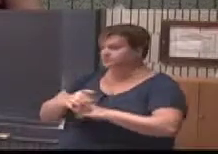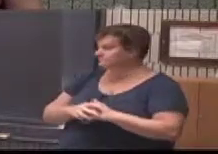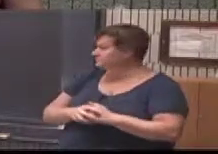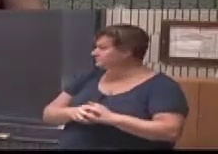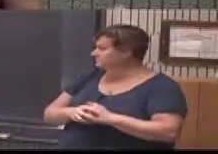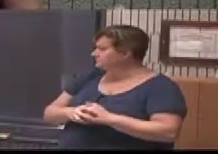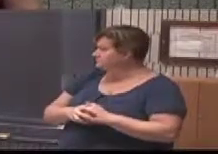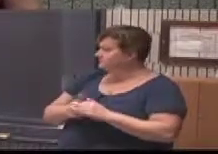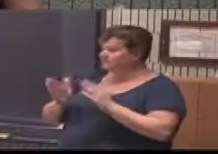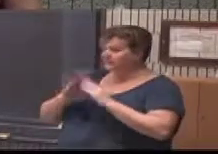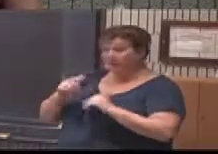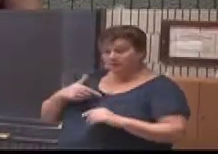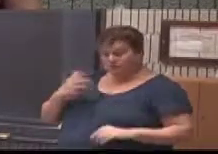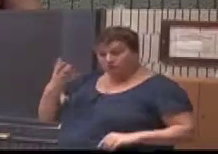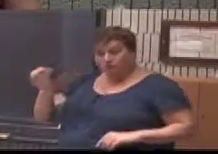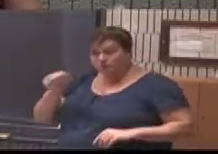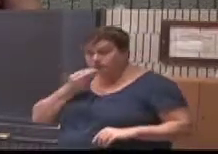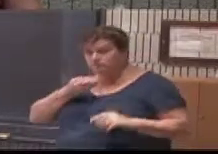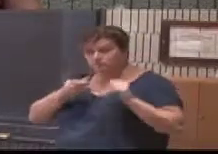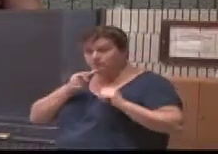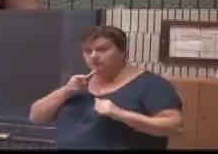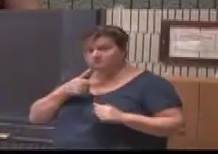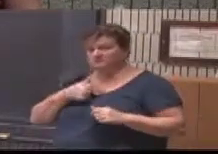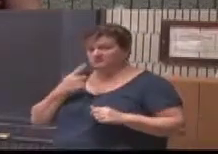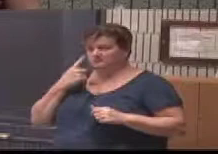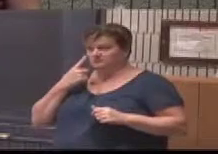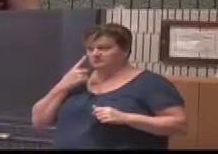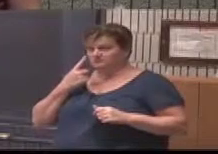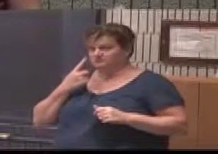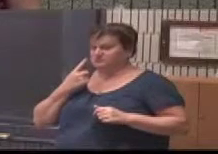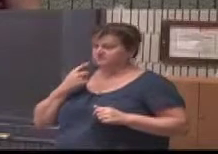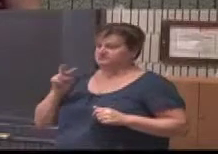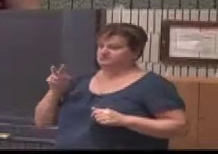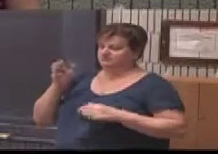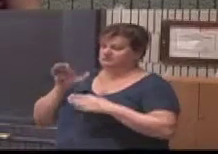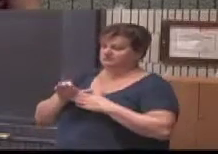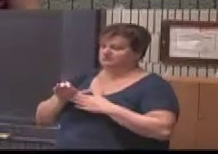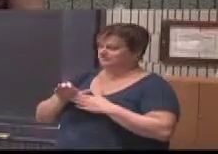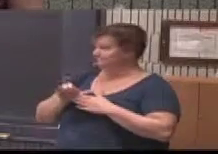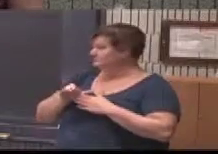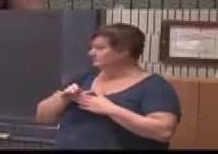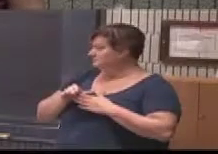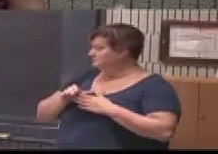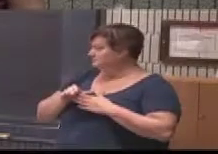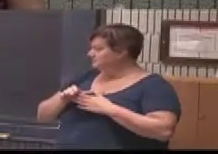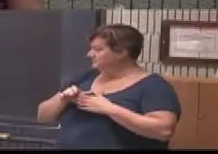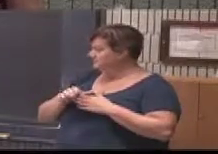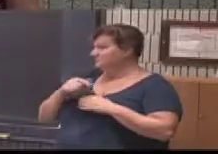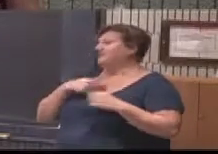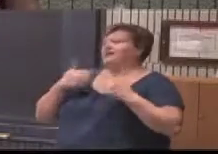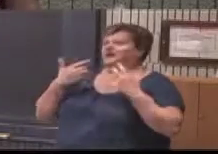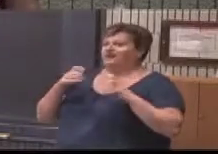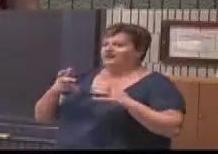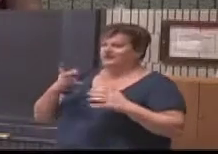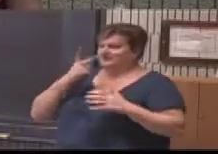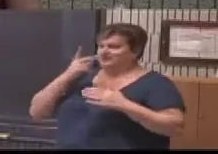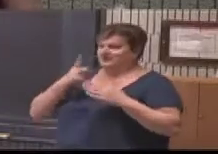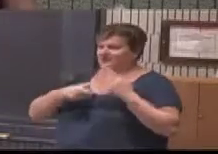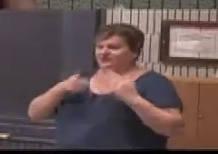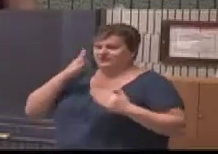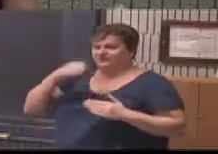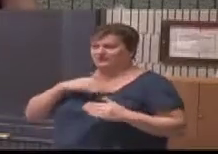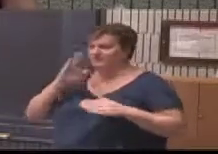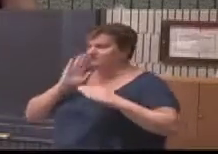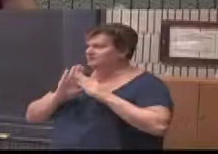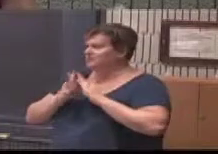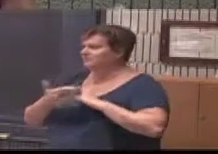And he asked me if I was going. And I'm thinking to myself, and I'm looking at my husband thinking, oh dear God, I don't want to see what I'm going to be. You